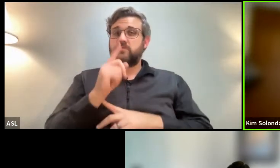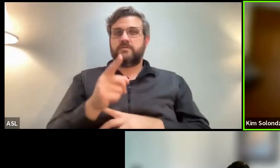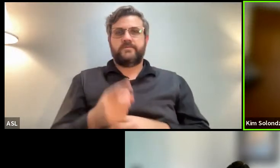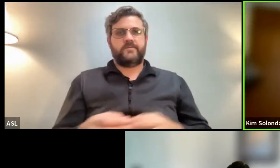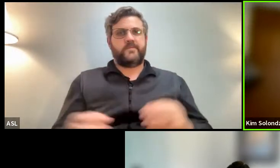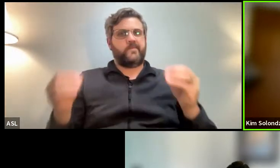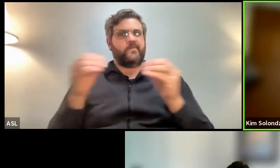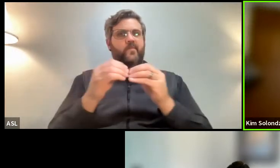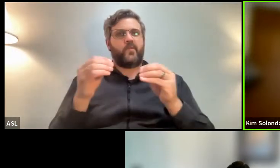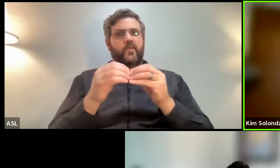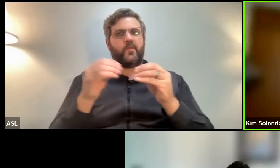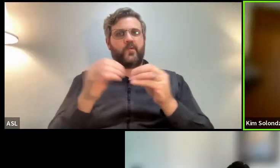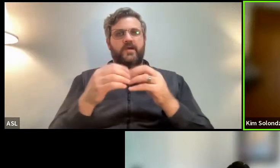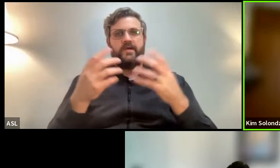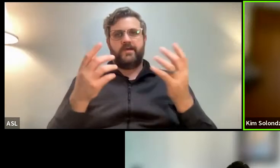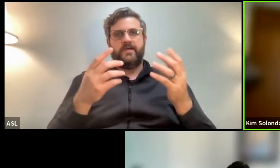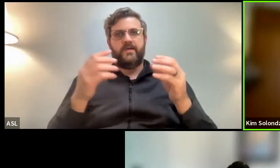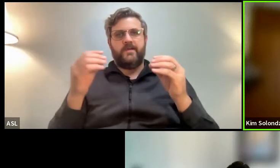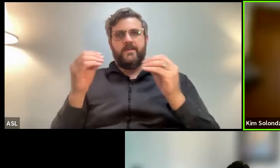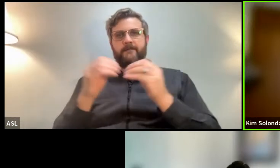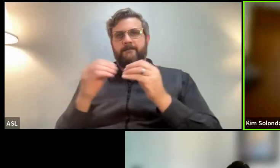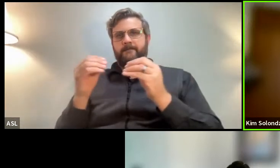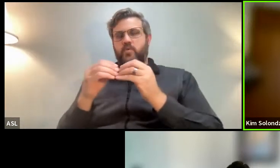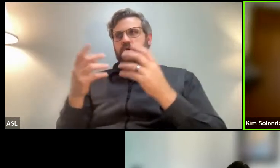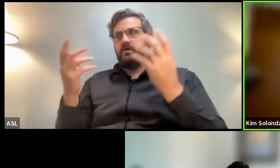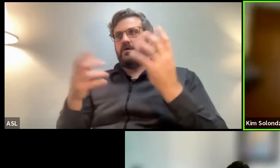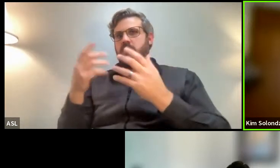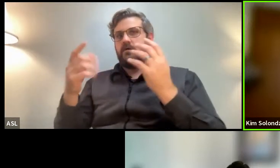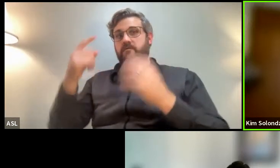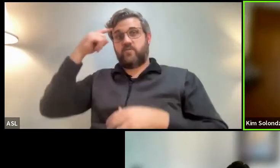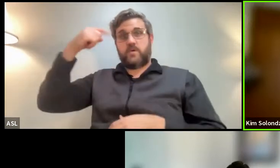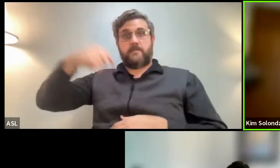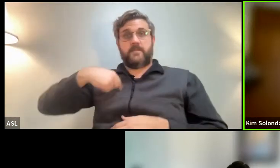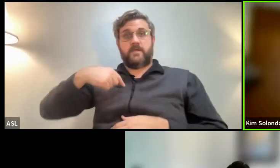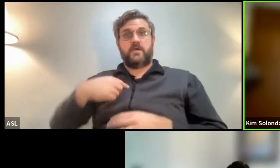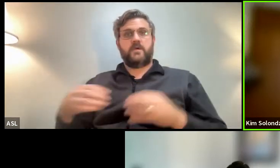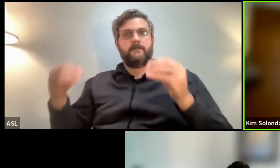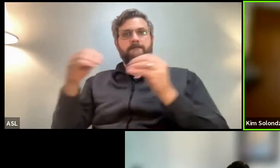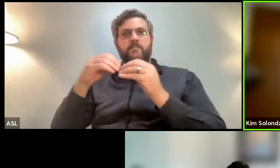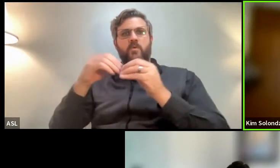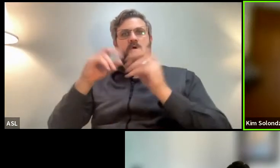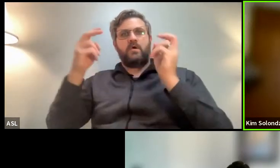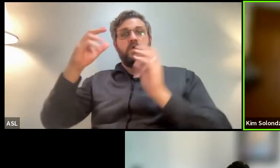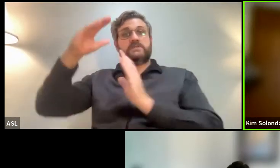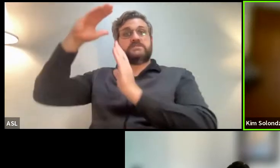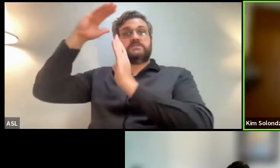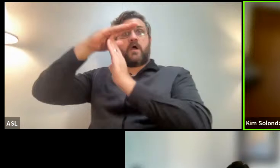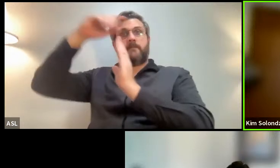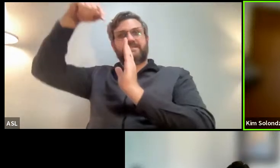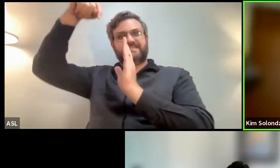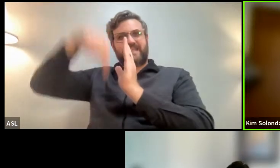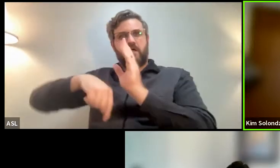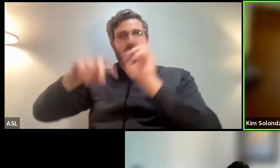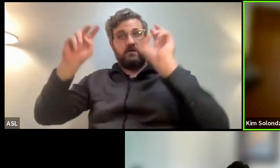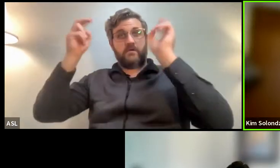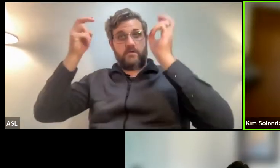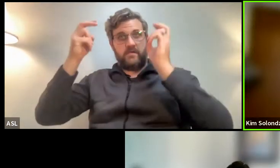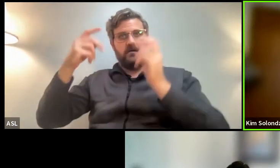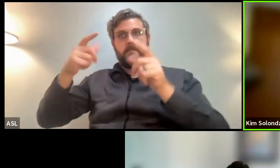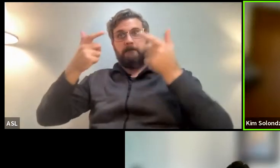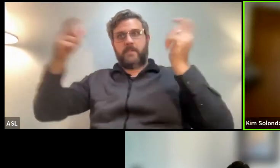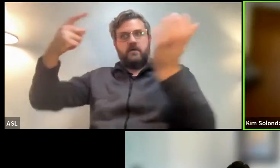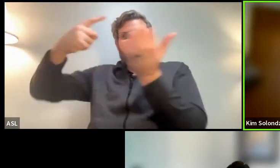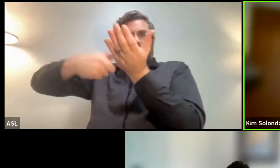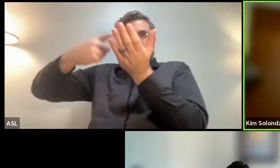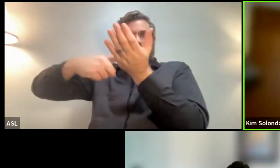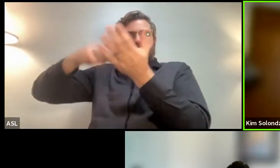of a top, for me, it's more of a top-down intervention where we really talk about and talk